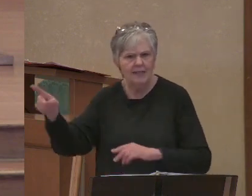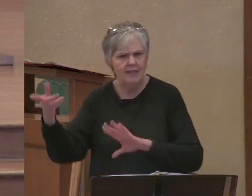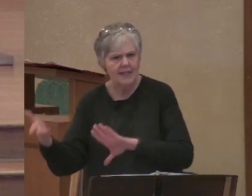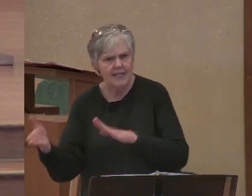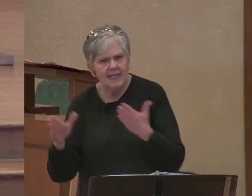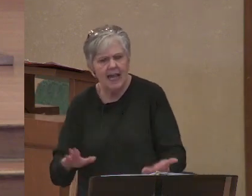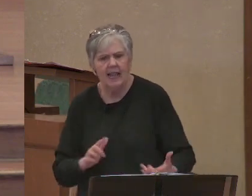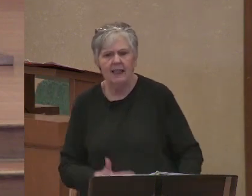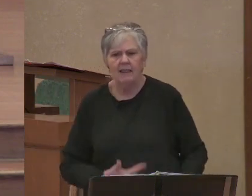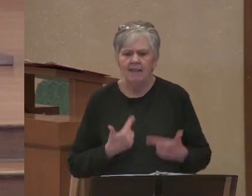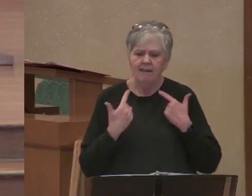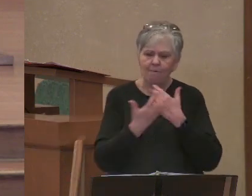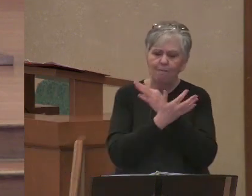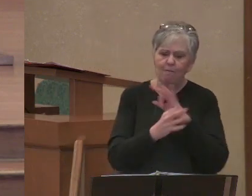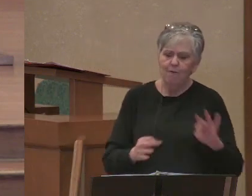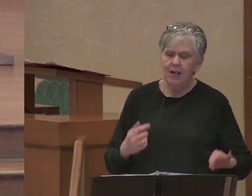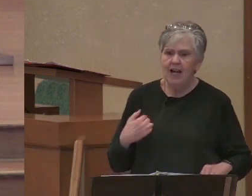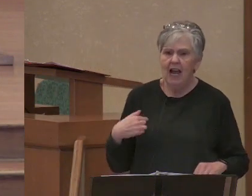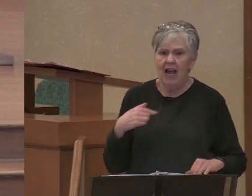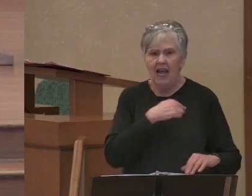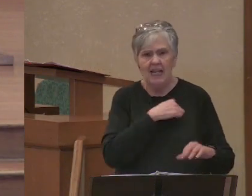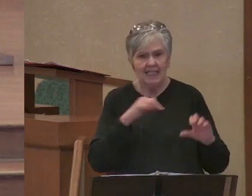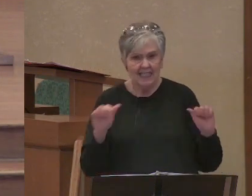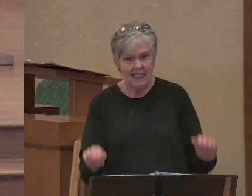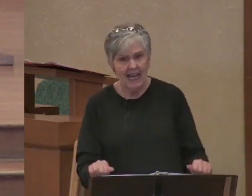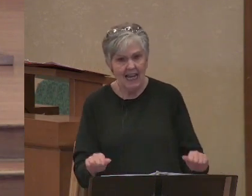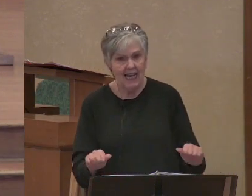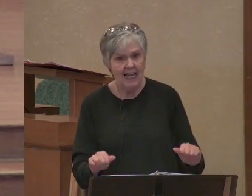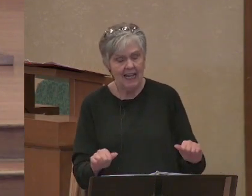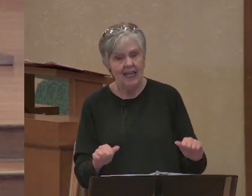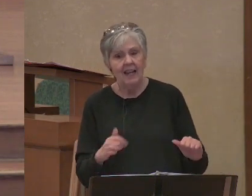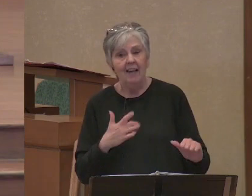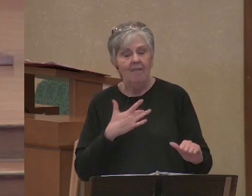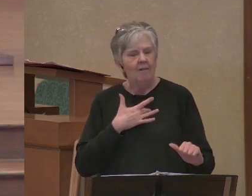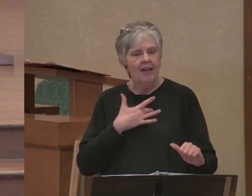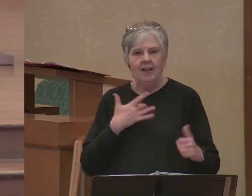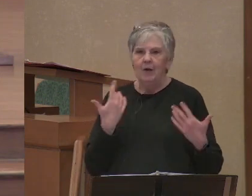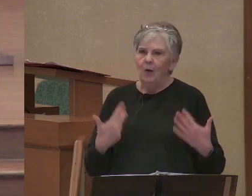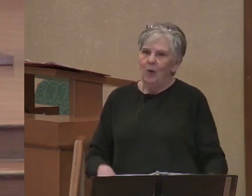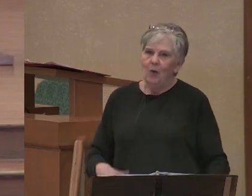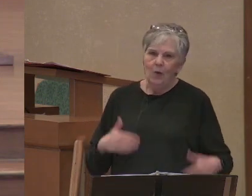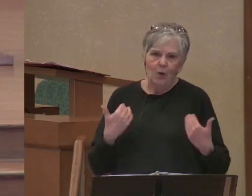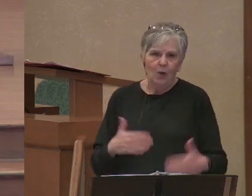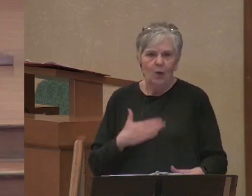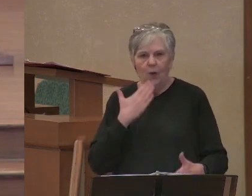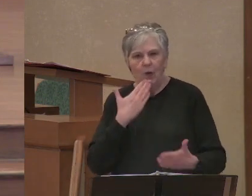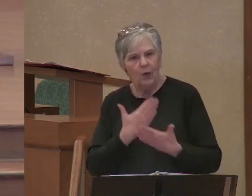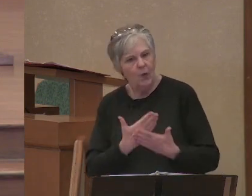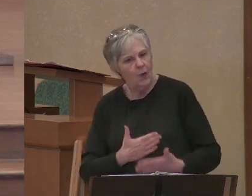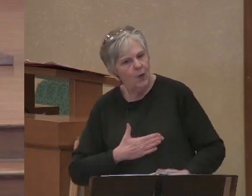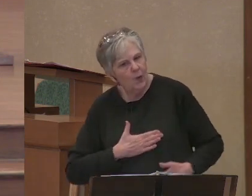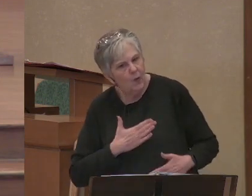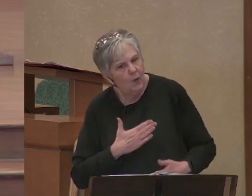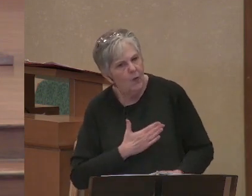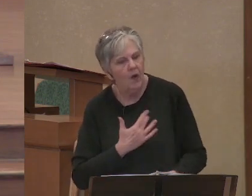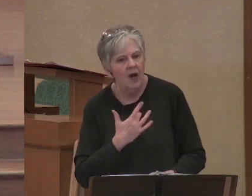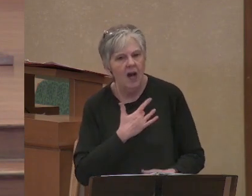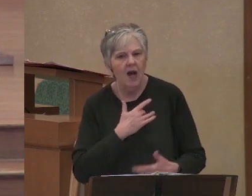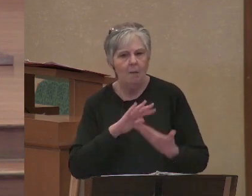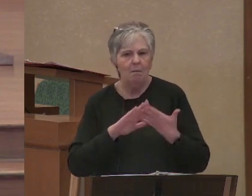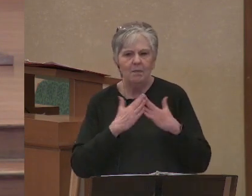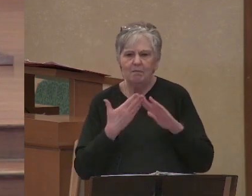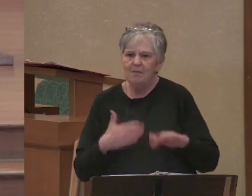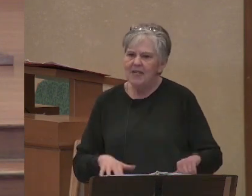lives freed and forgiven. It gives us a bounce in our step, a joy in our heart, a peace that is